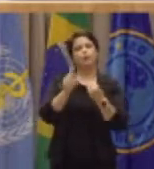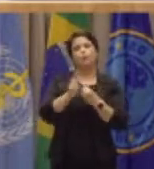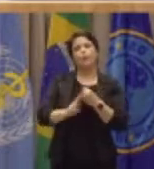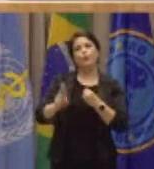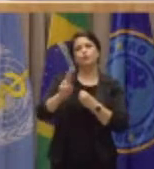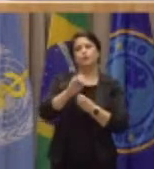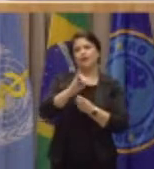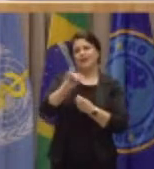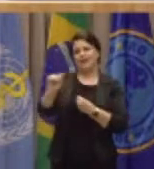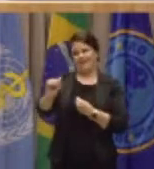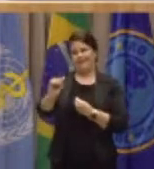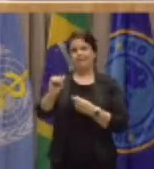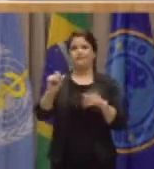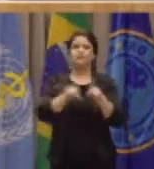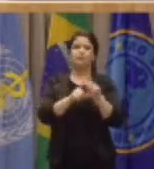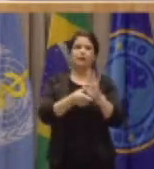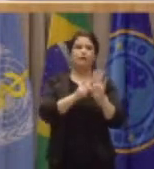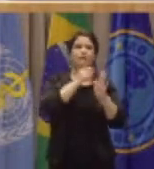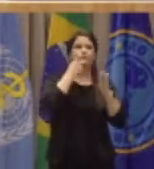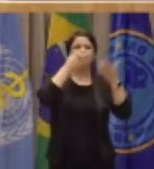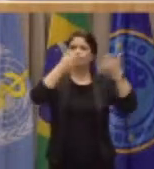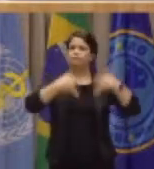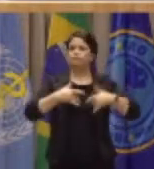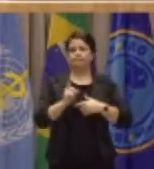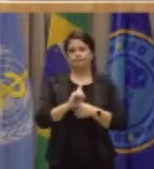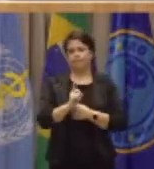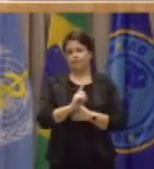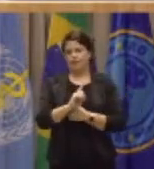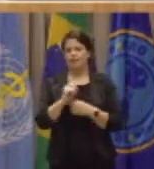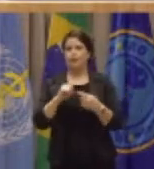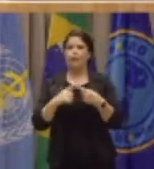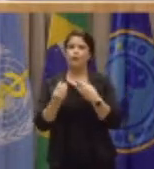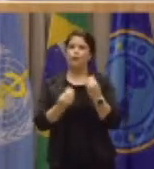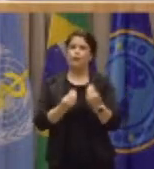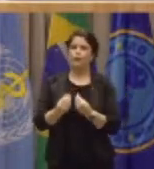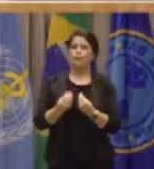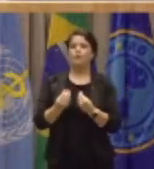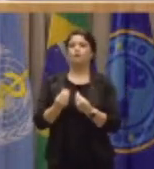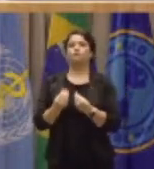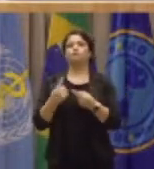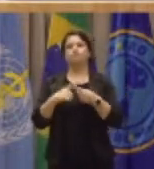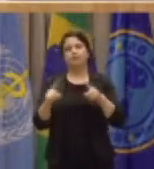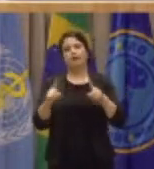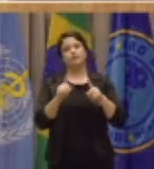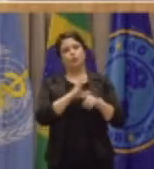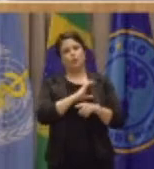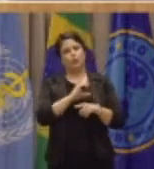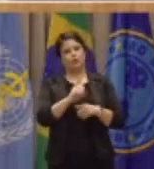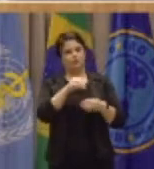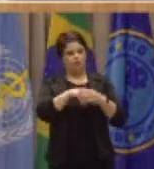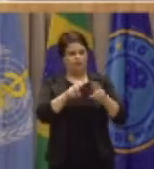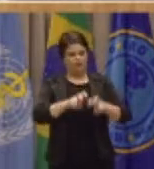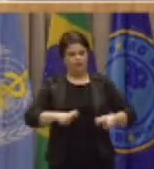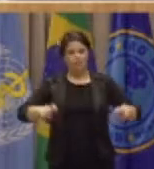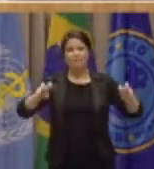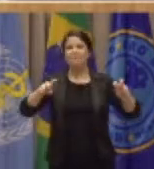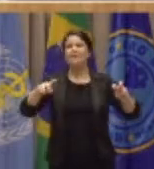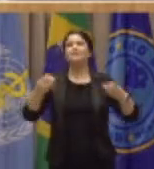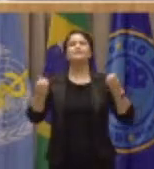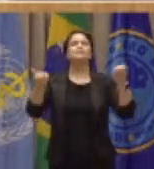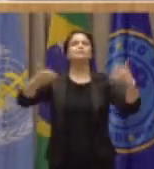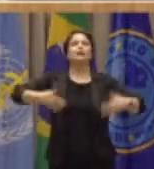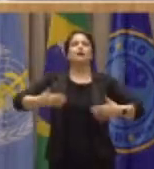the SUS and the challenges of using artificial intelligence to generate knowledge. It's in the program, and